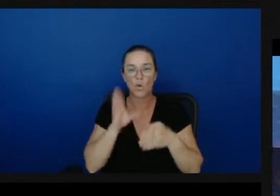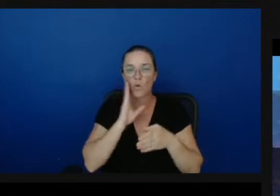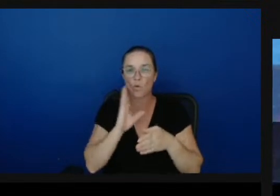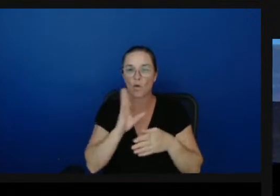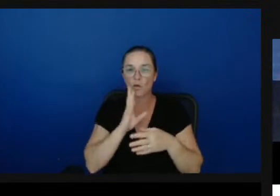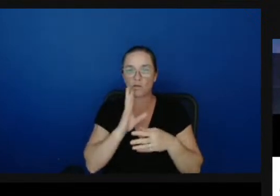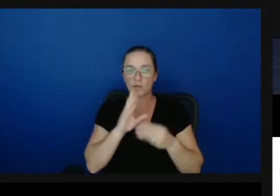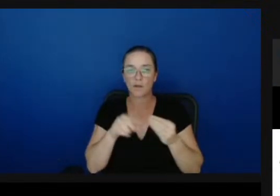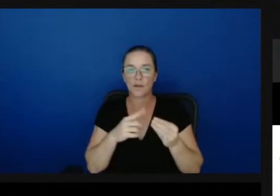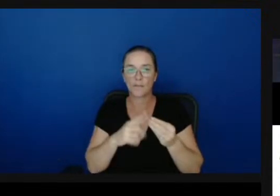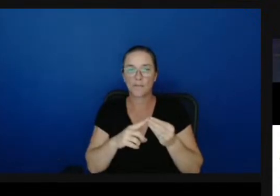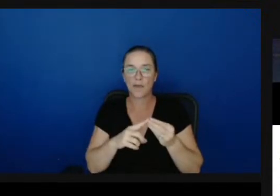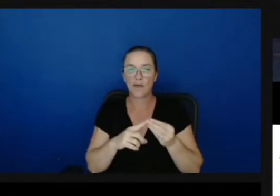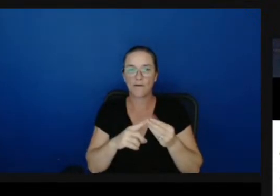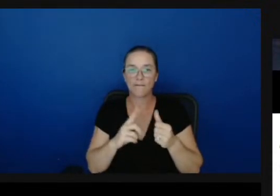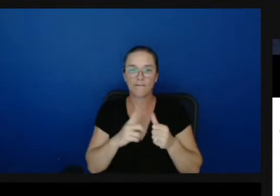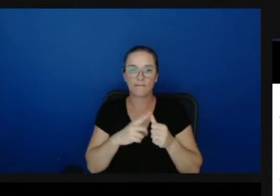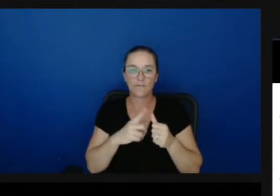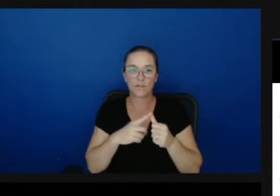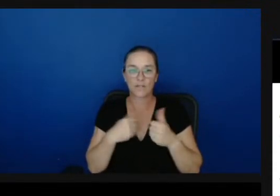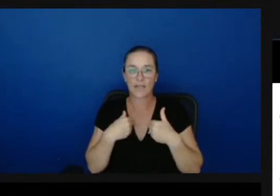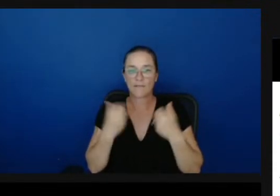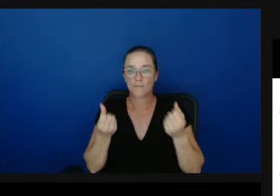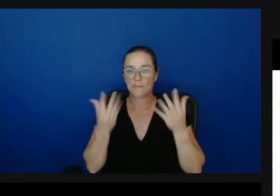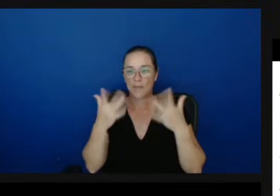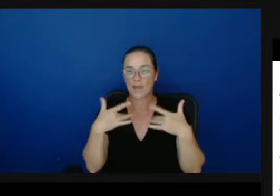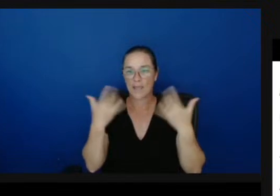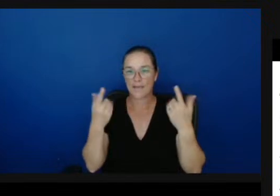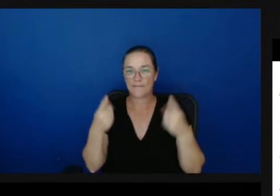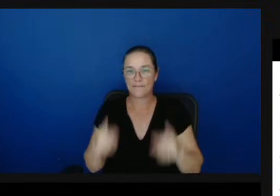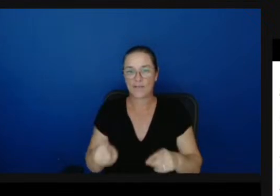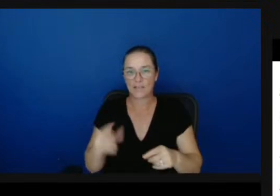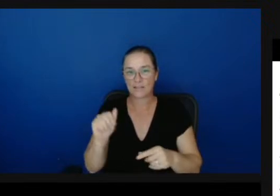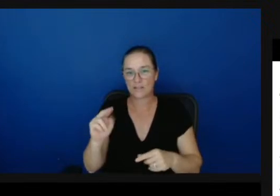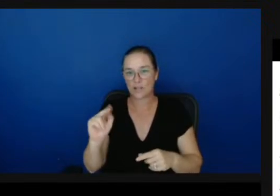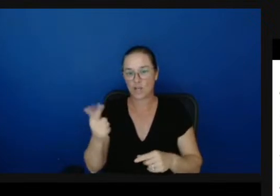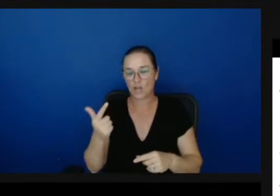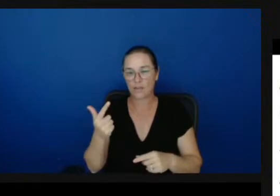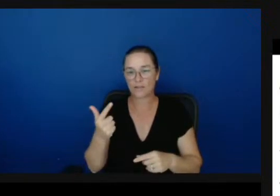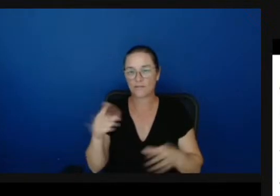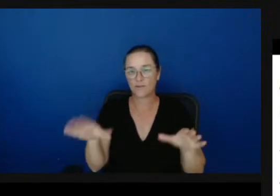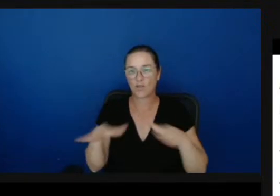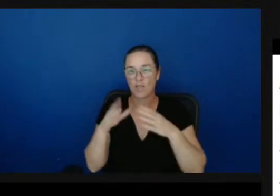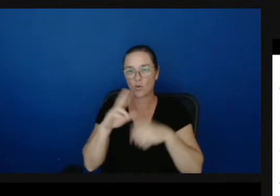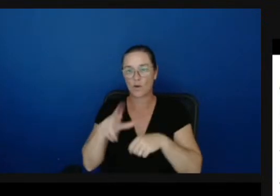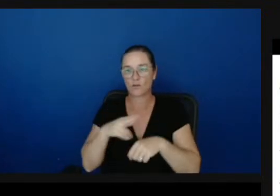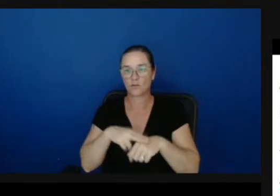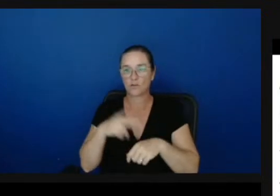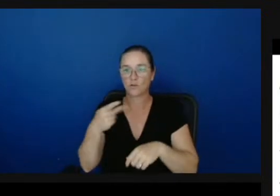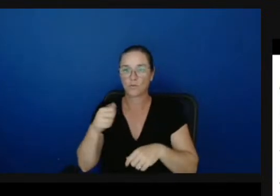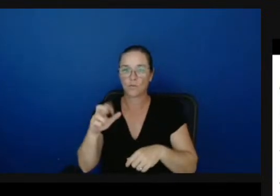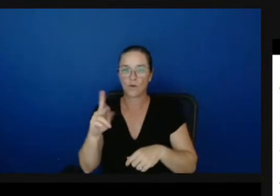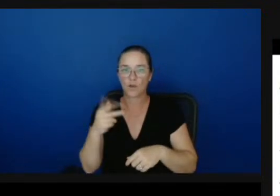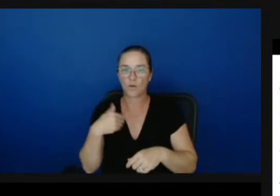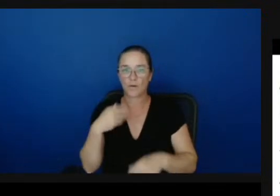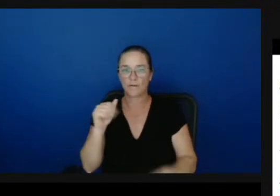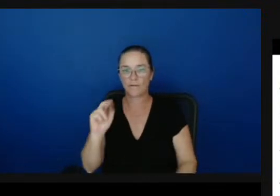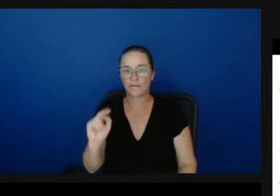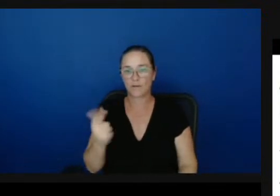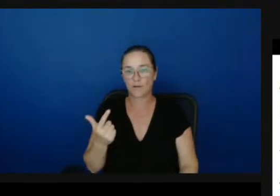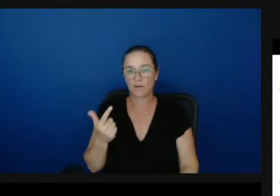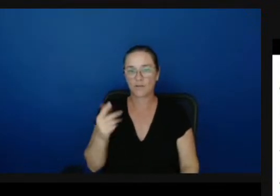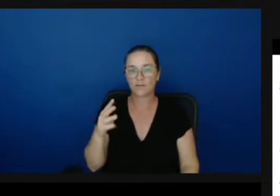first there are many events in August at Hawaii Volcanoes National Park. August 4th is a fee-free